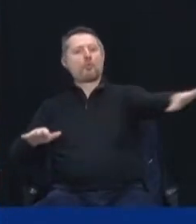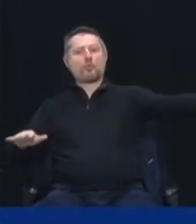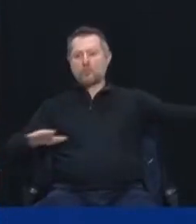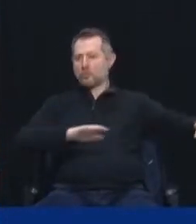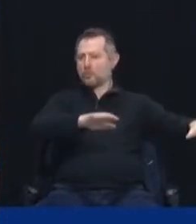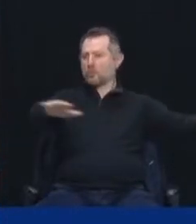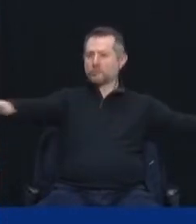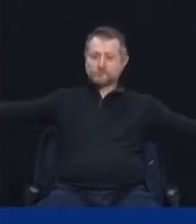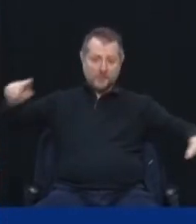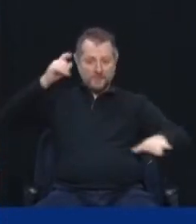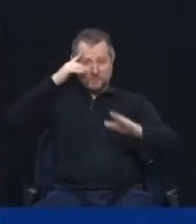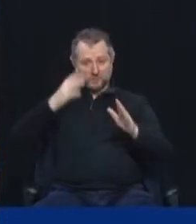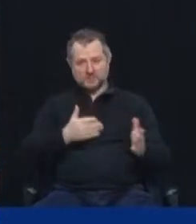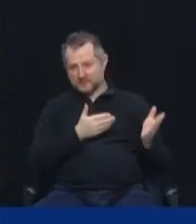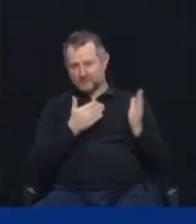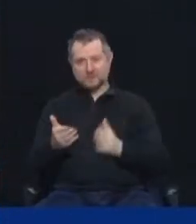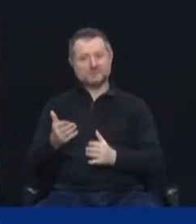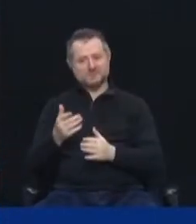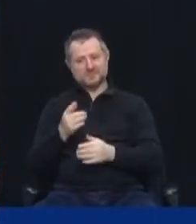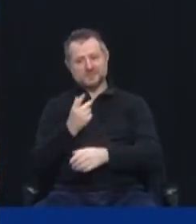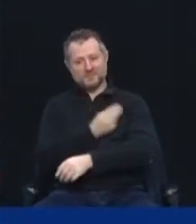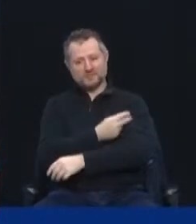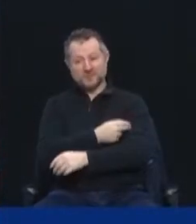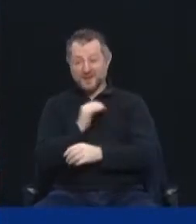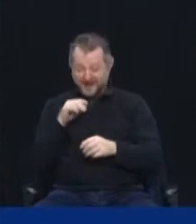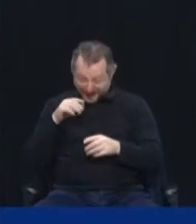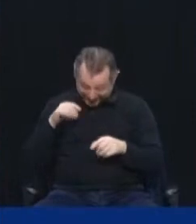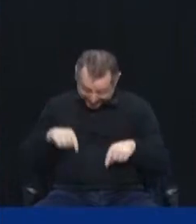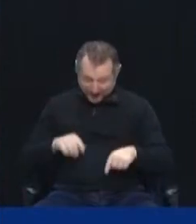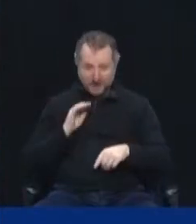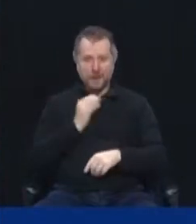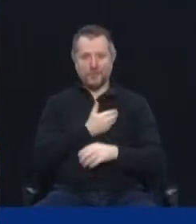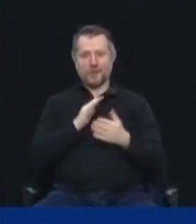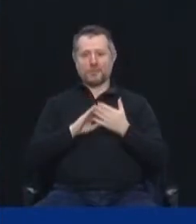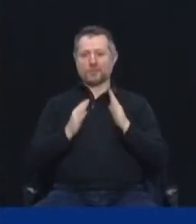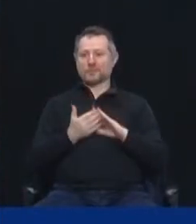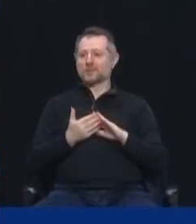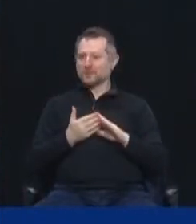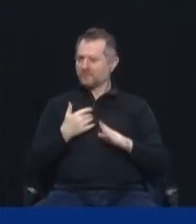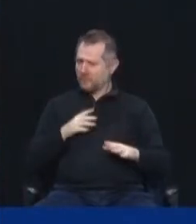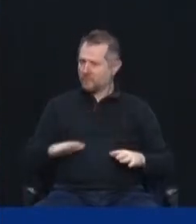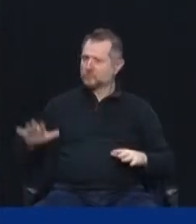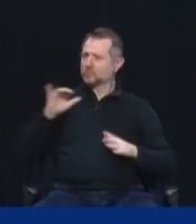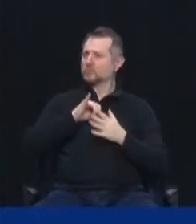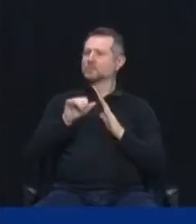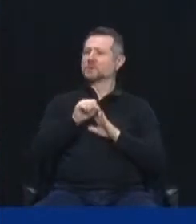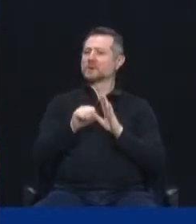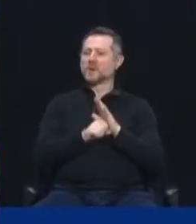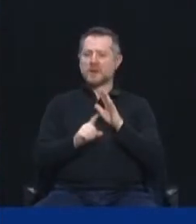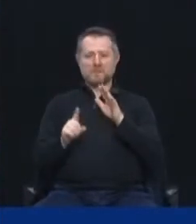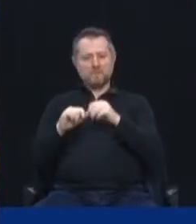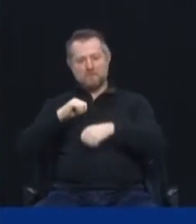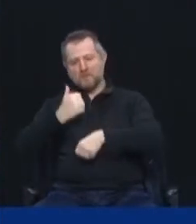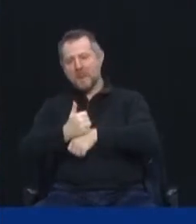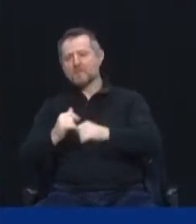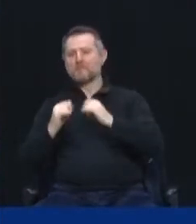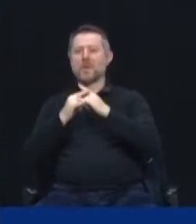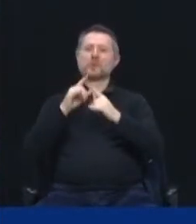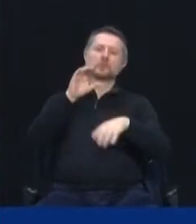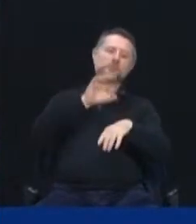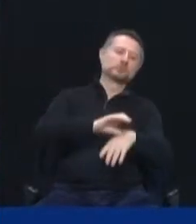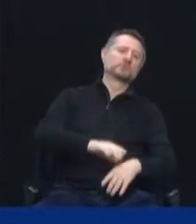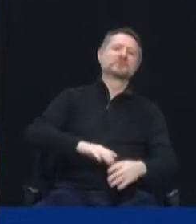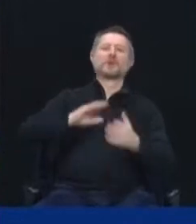vaccines directly into our communities and to communities all over the state through pop-up sites at churches and community